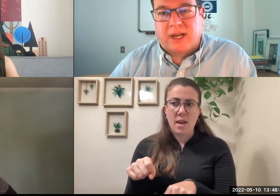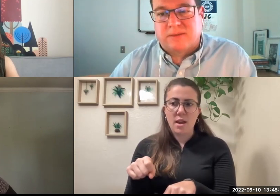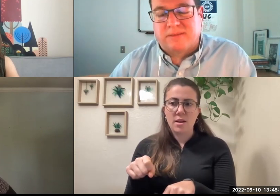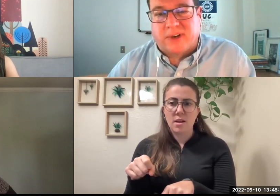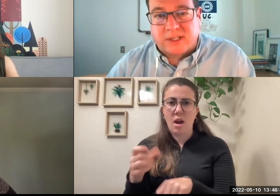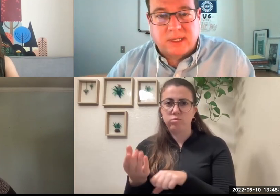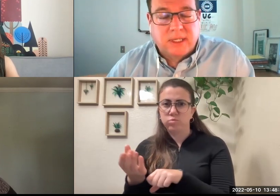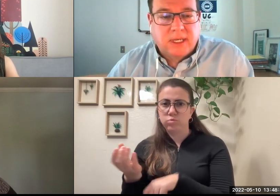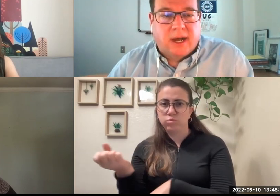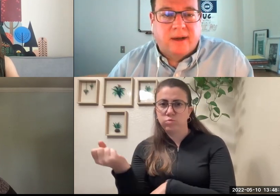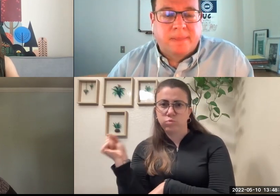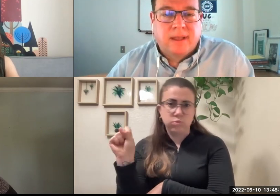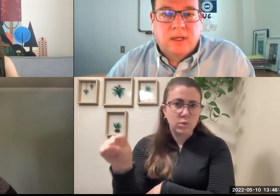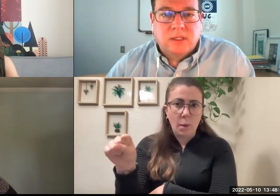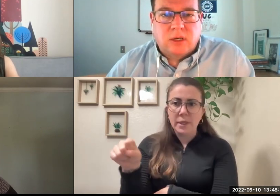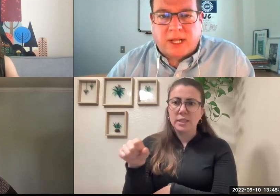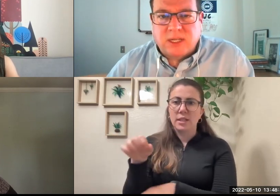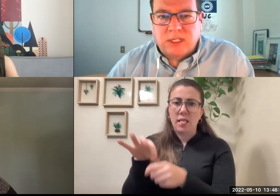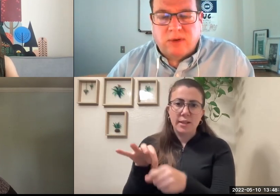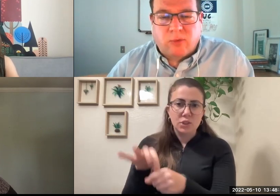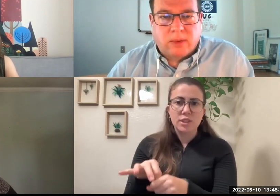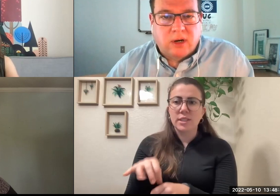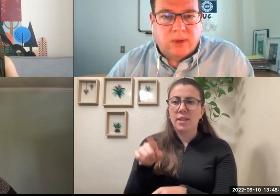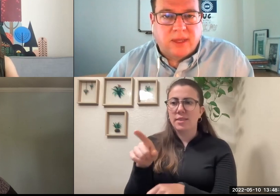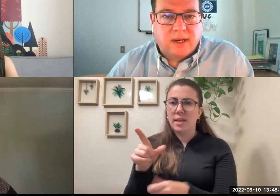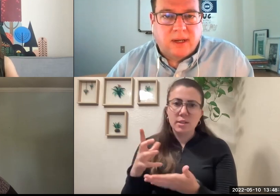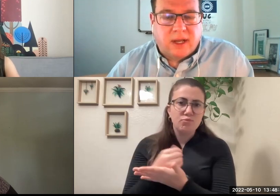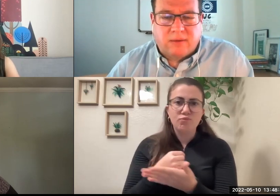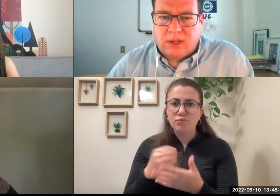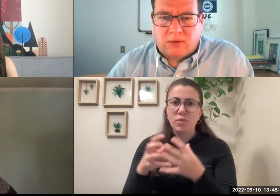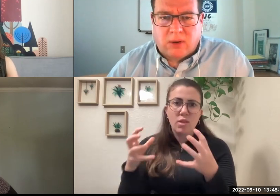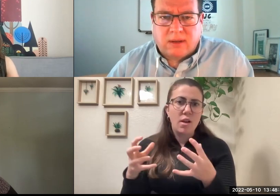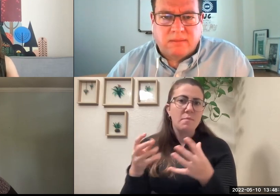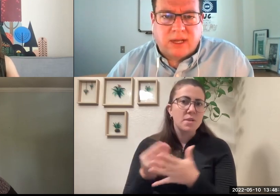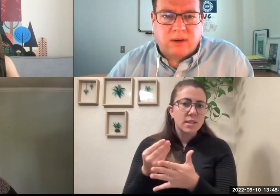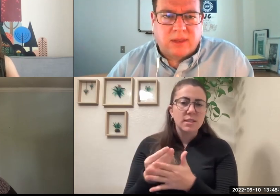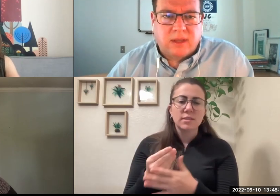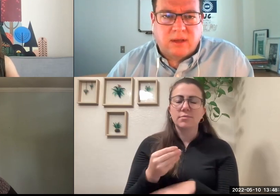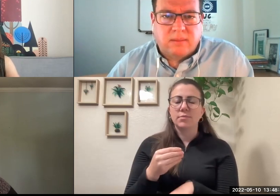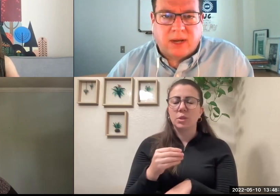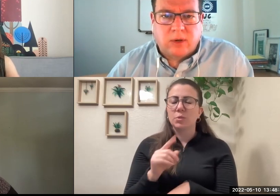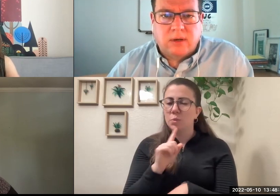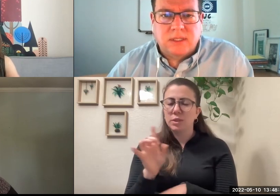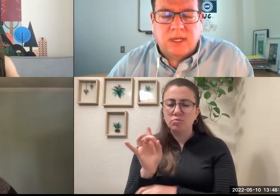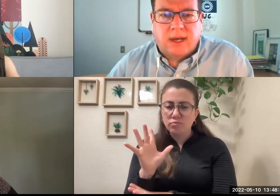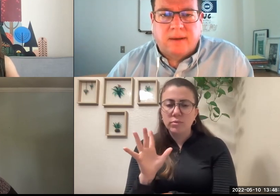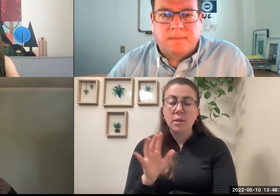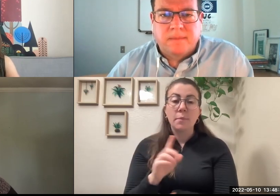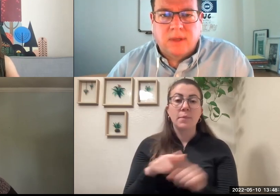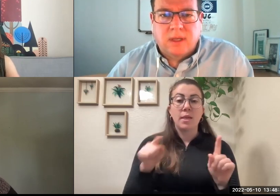big piles of funds. So Jablonski was a reformer within, a really heroic leader within the mine